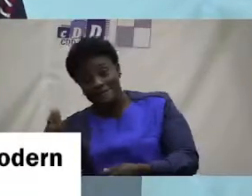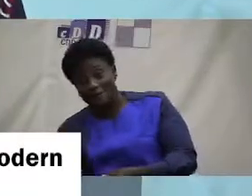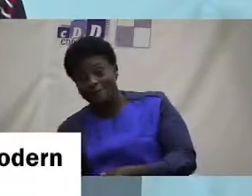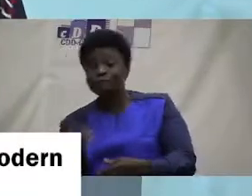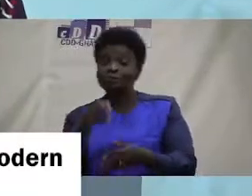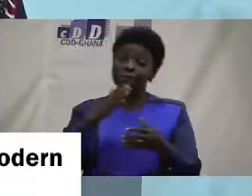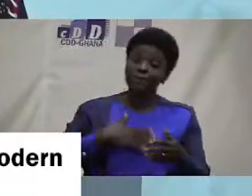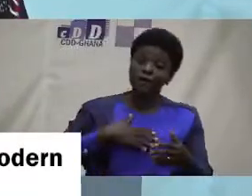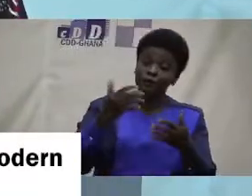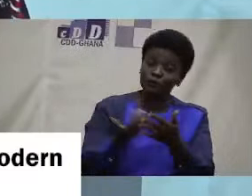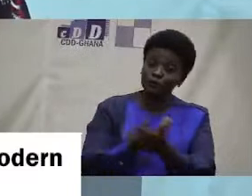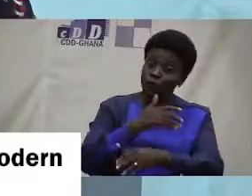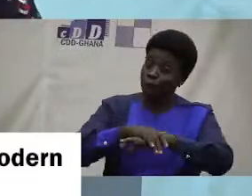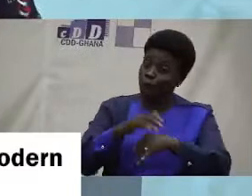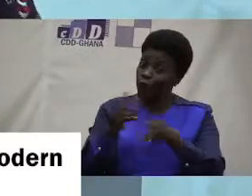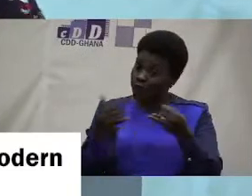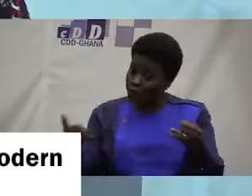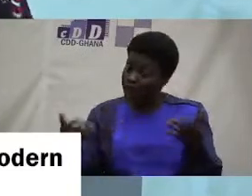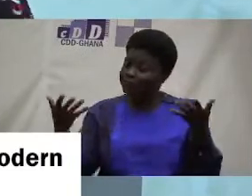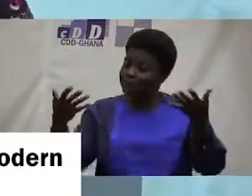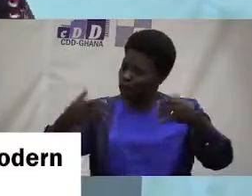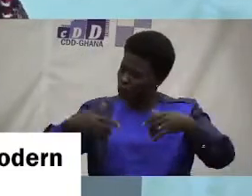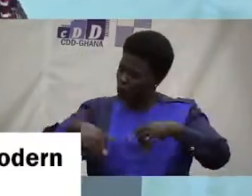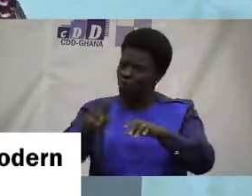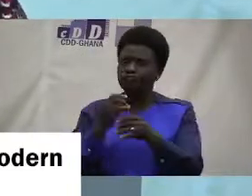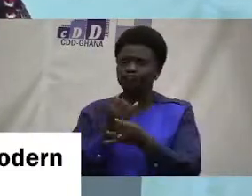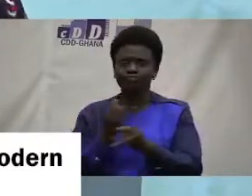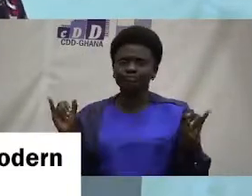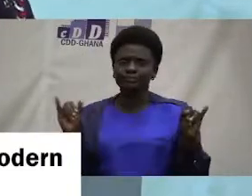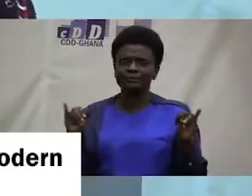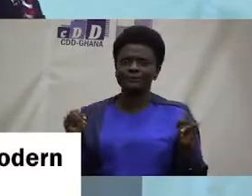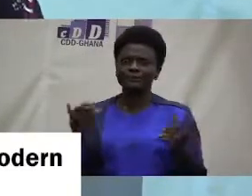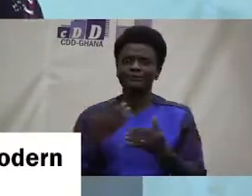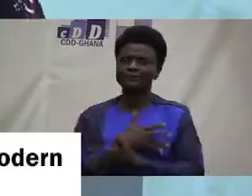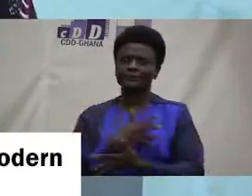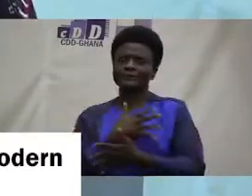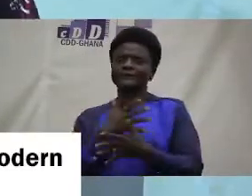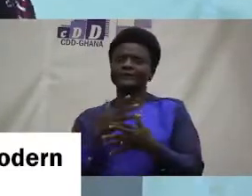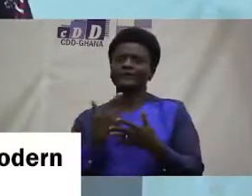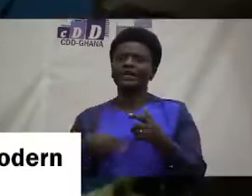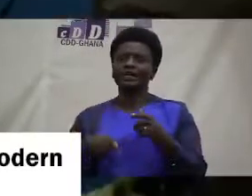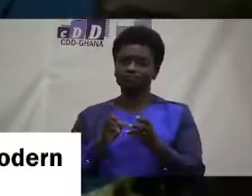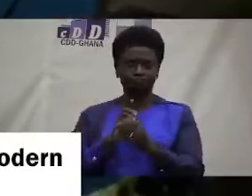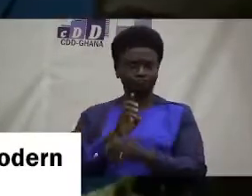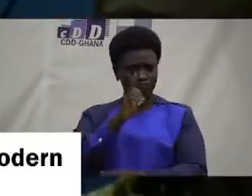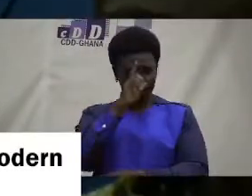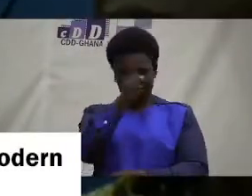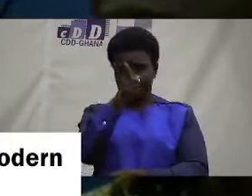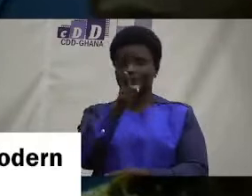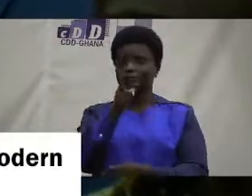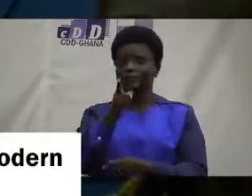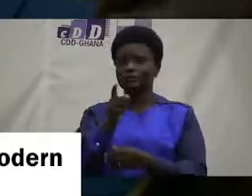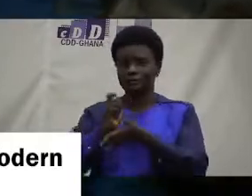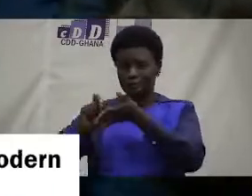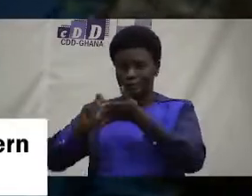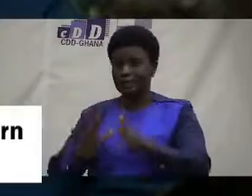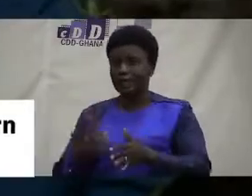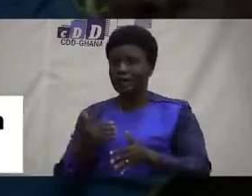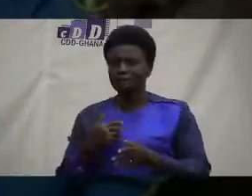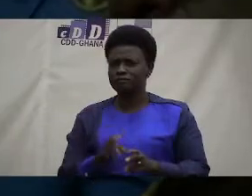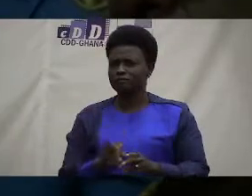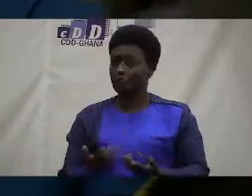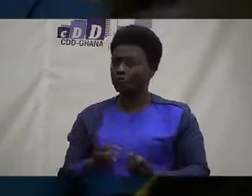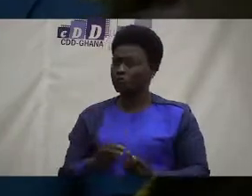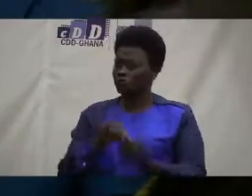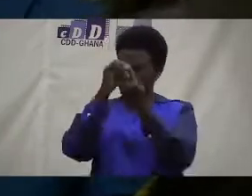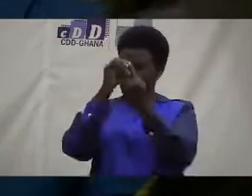myjoyonline.com, amongst others, which is independent, fearless, and credible journalism. We have a unique image, everything